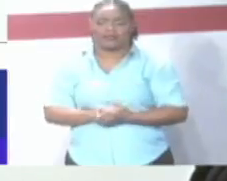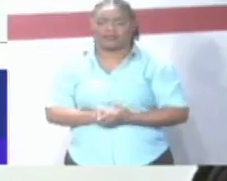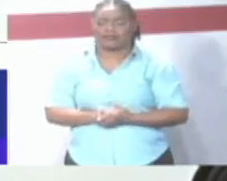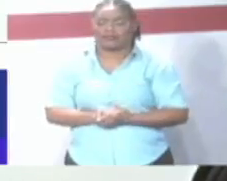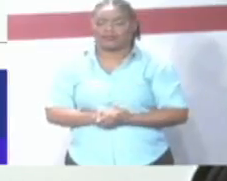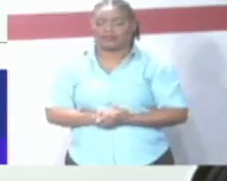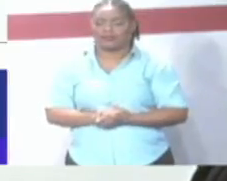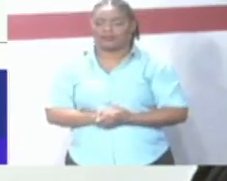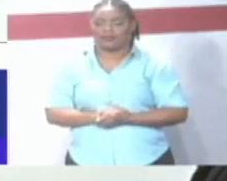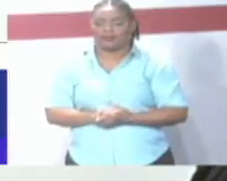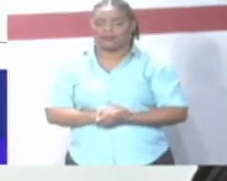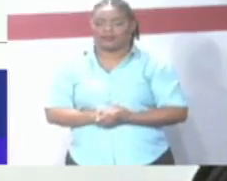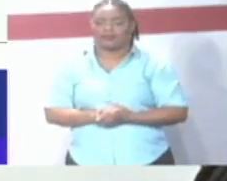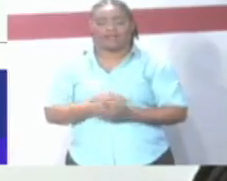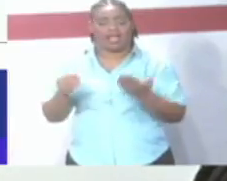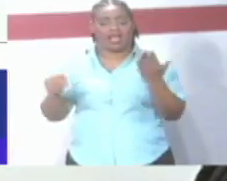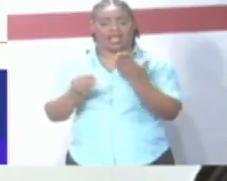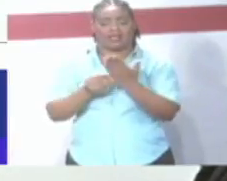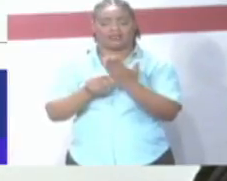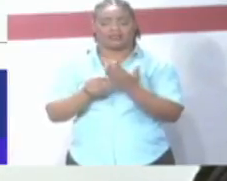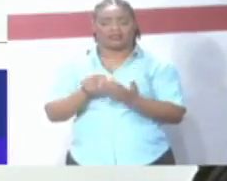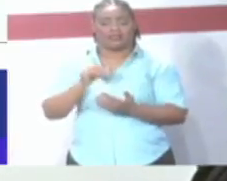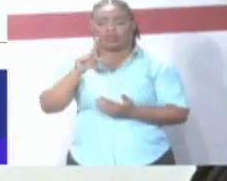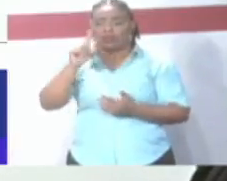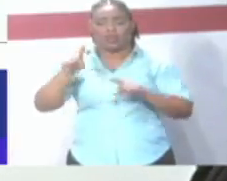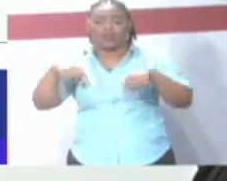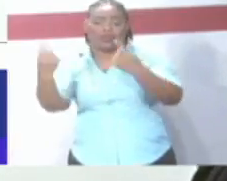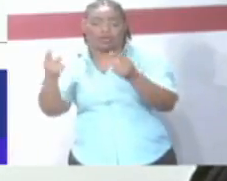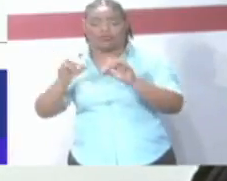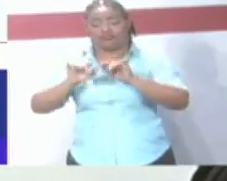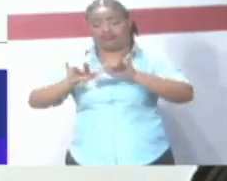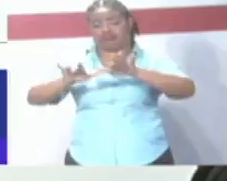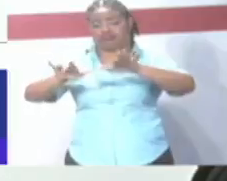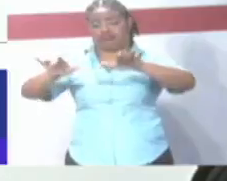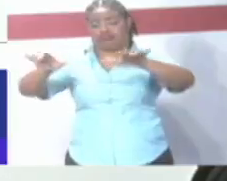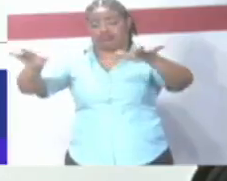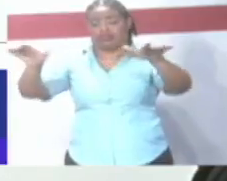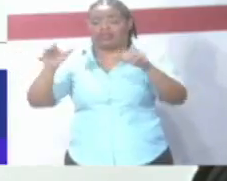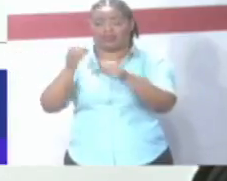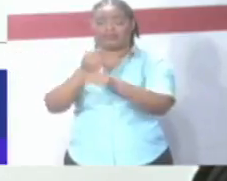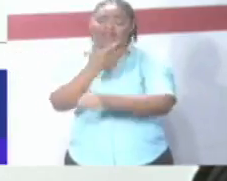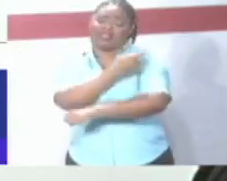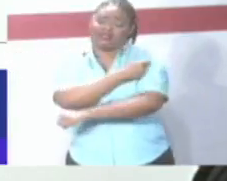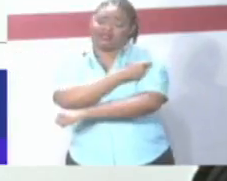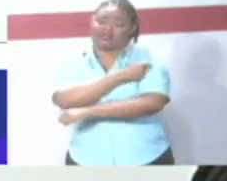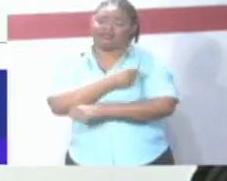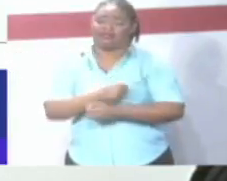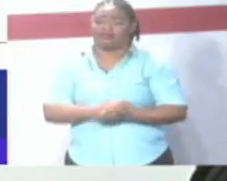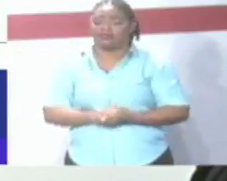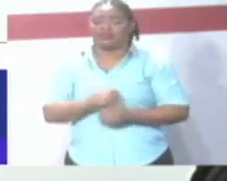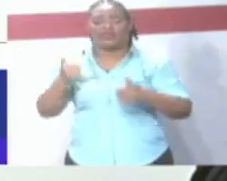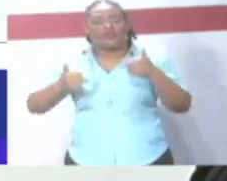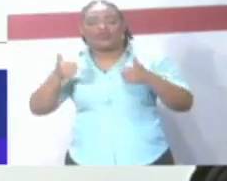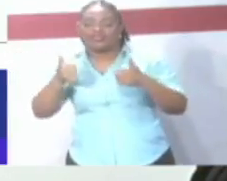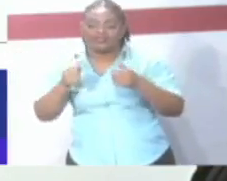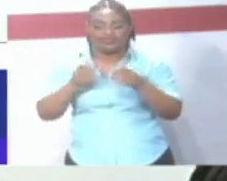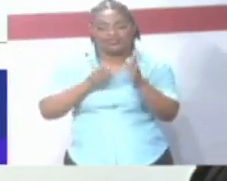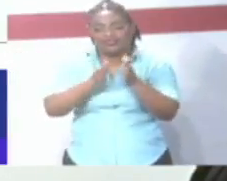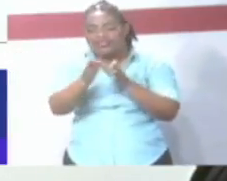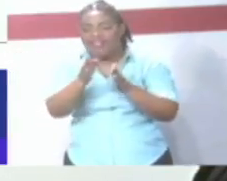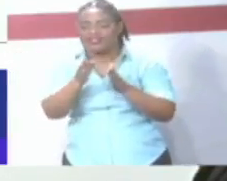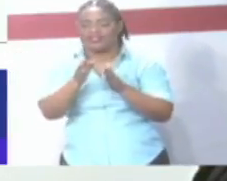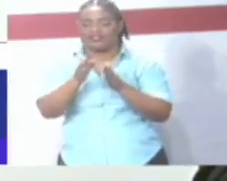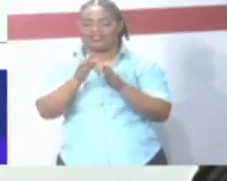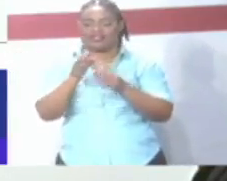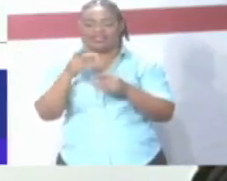in addition to the advertised mass vaccination sites. If you haven't received your COVID-19 vaccination as yet, please